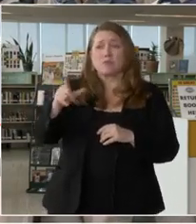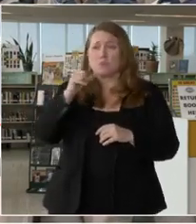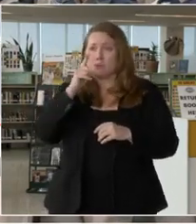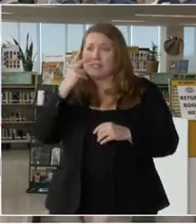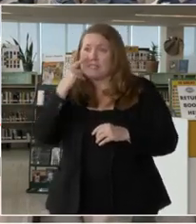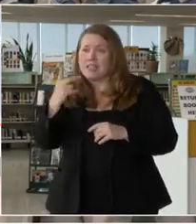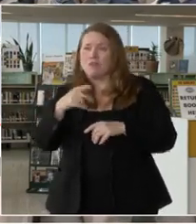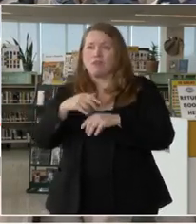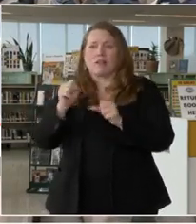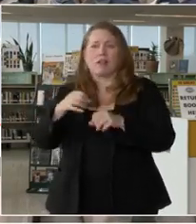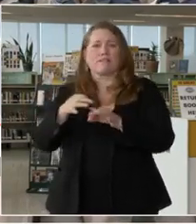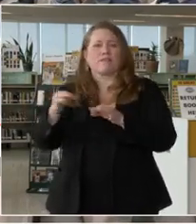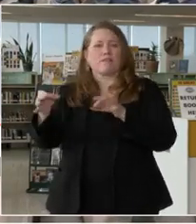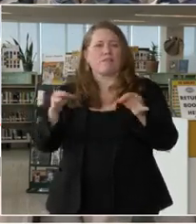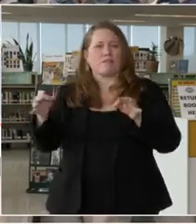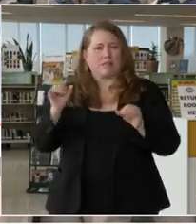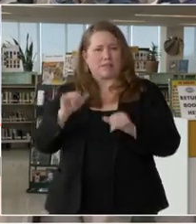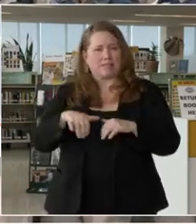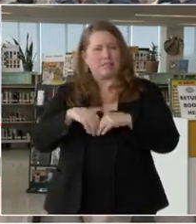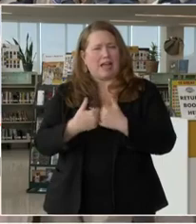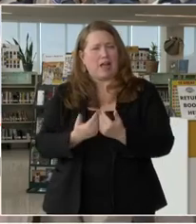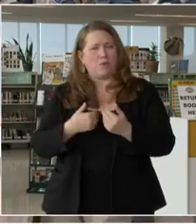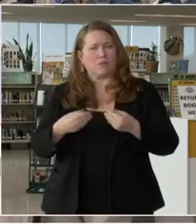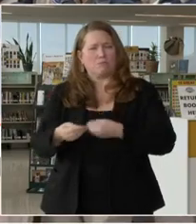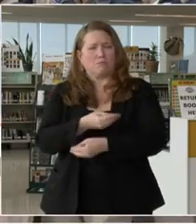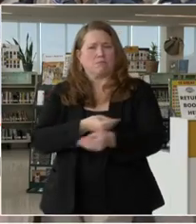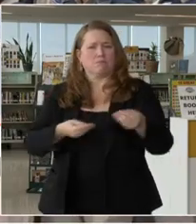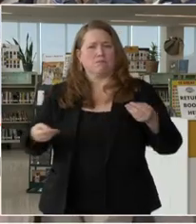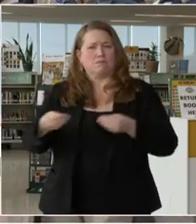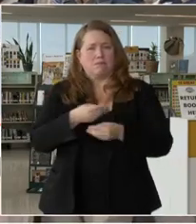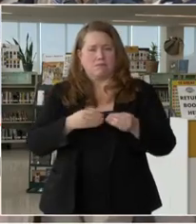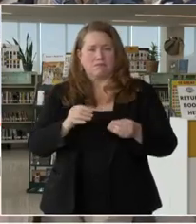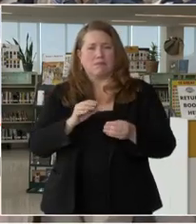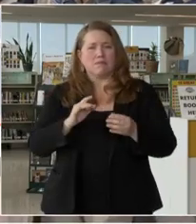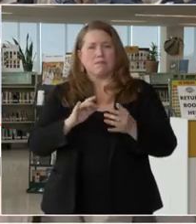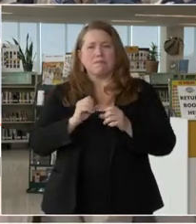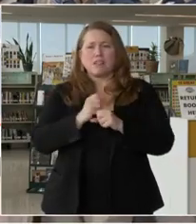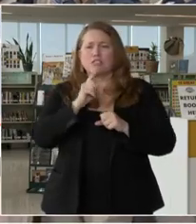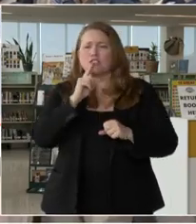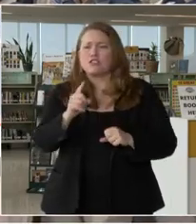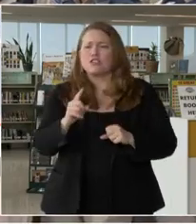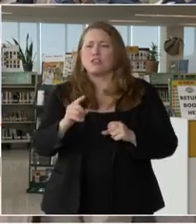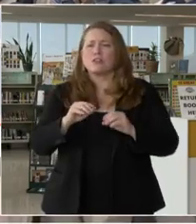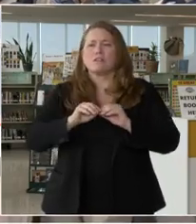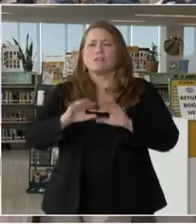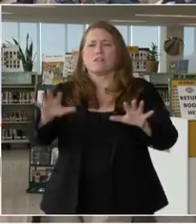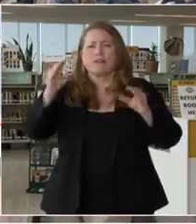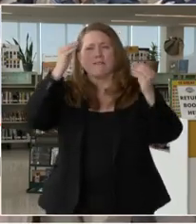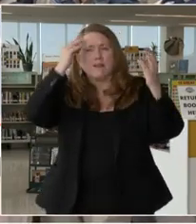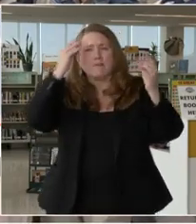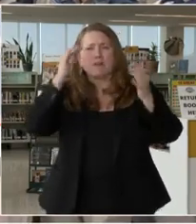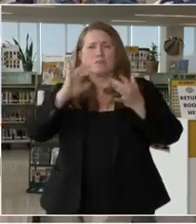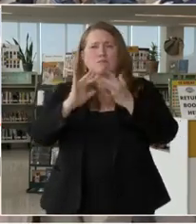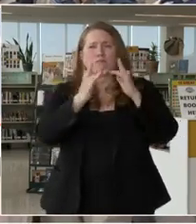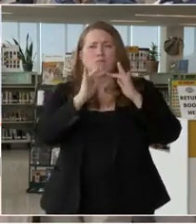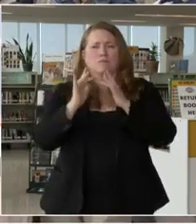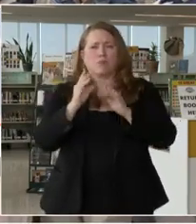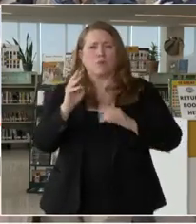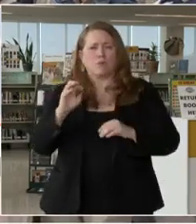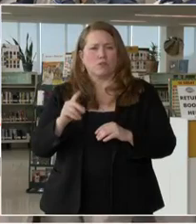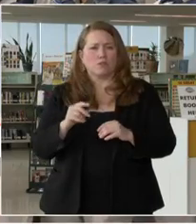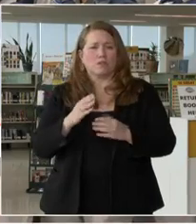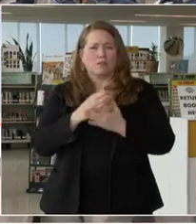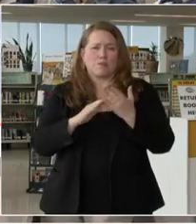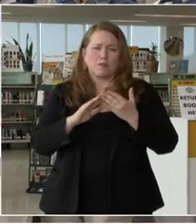it, right? And that's what we can do to spread the word about the opportunities that exist. There are some in some communities,